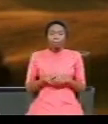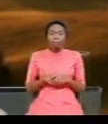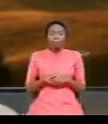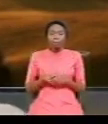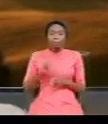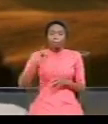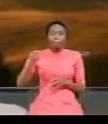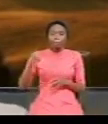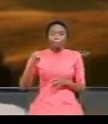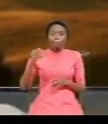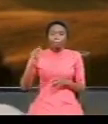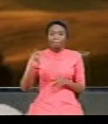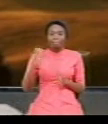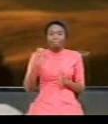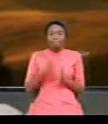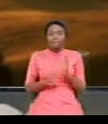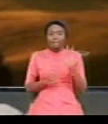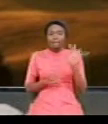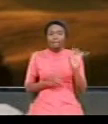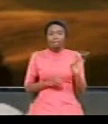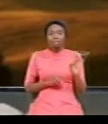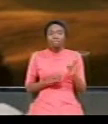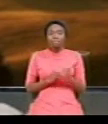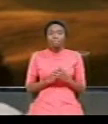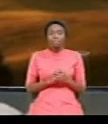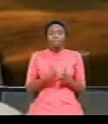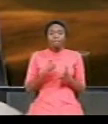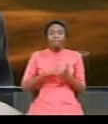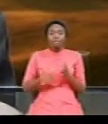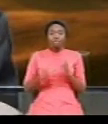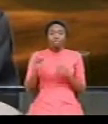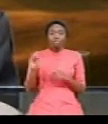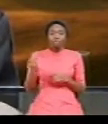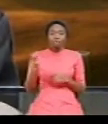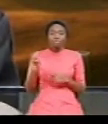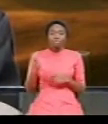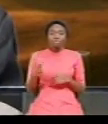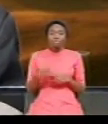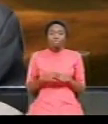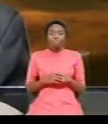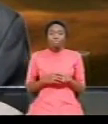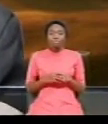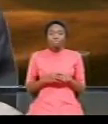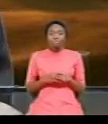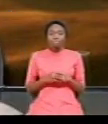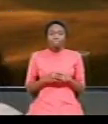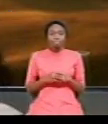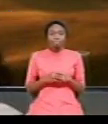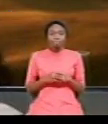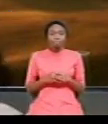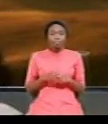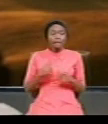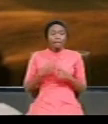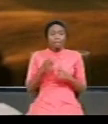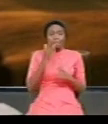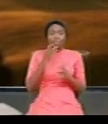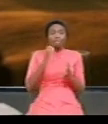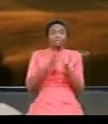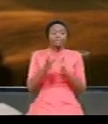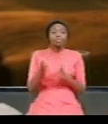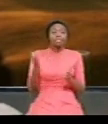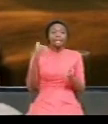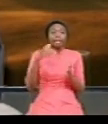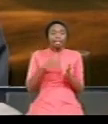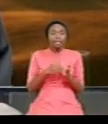John chapter 8, verse 12. Then spake Jesus